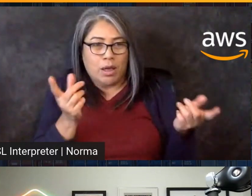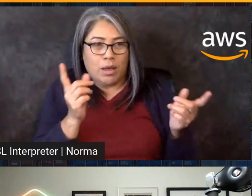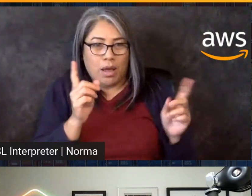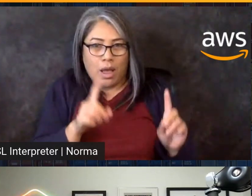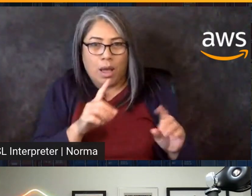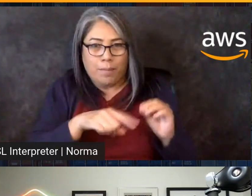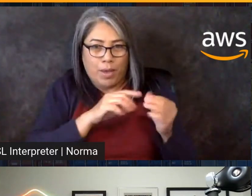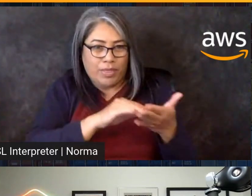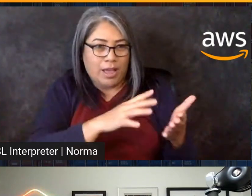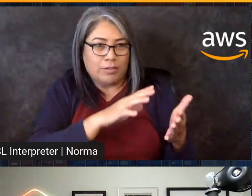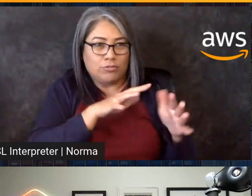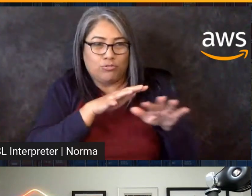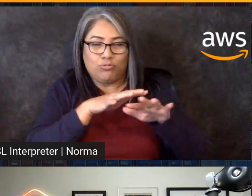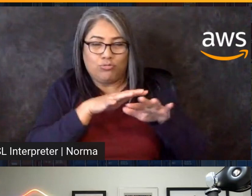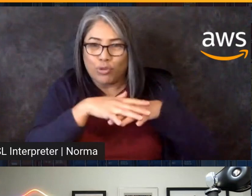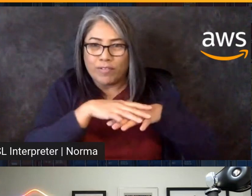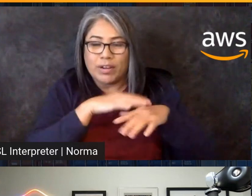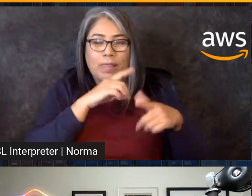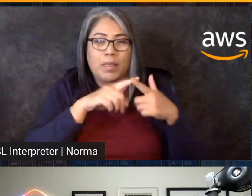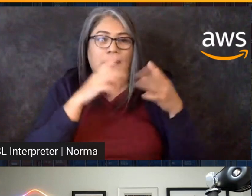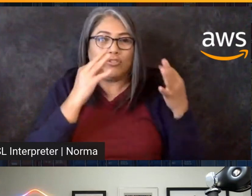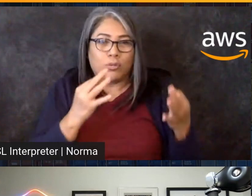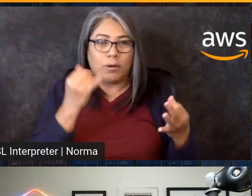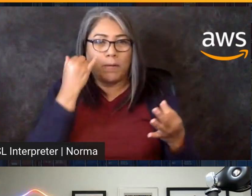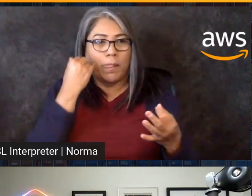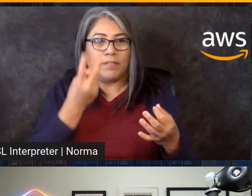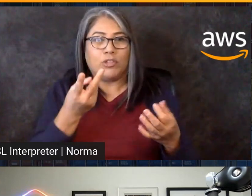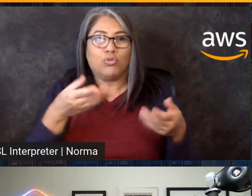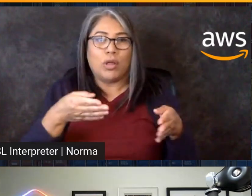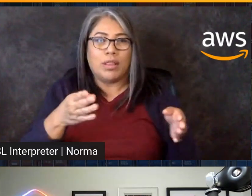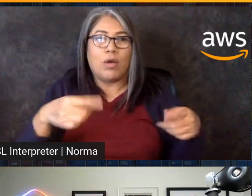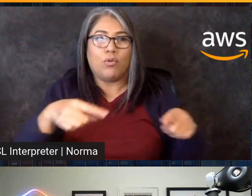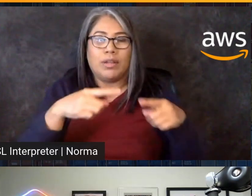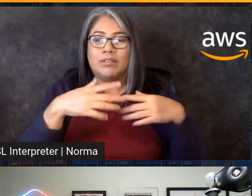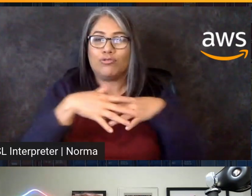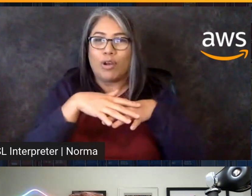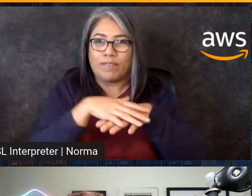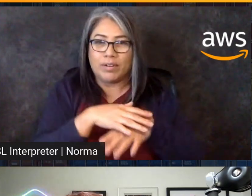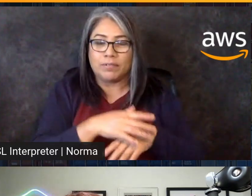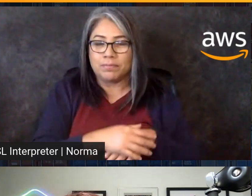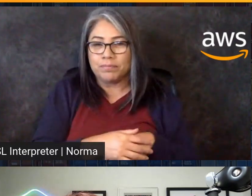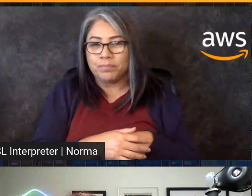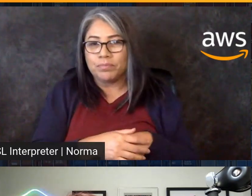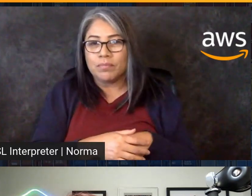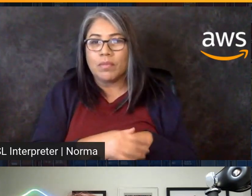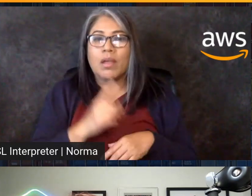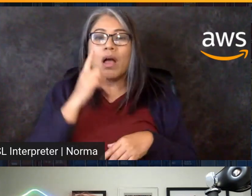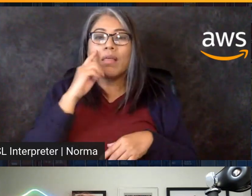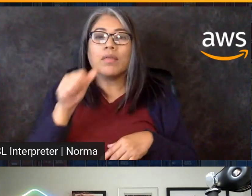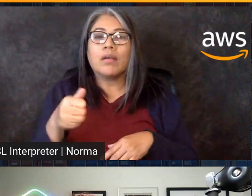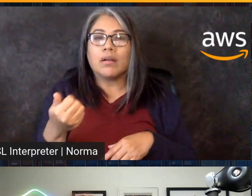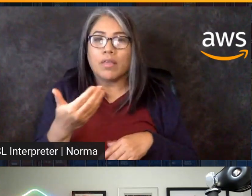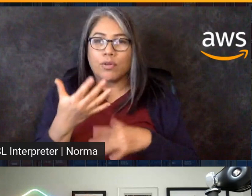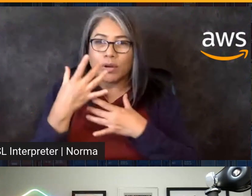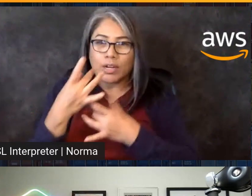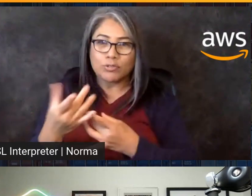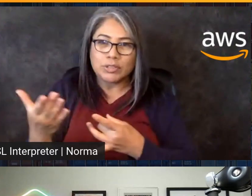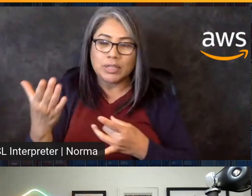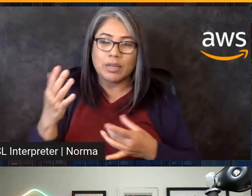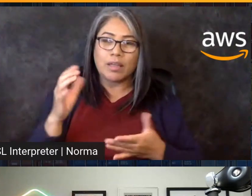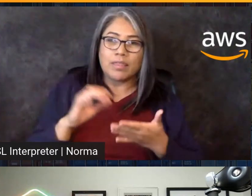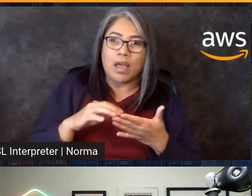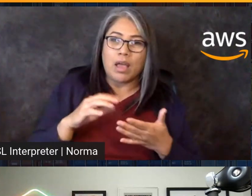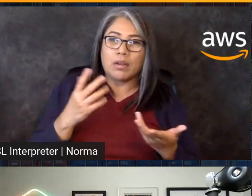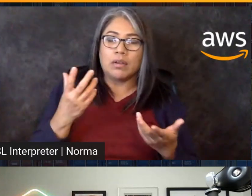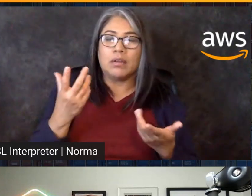determine whether to allow or deny that traffic right there. And I think another interesting thing that comes out